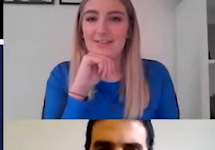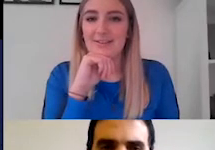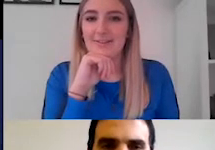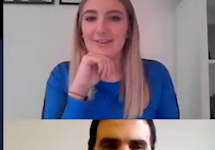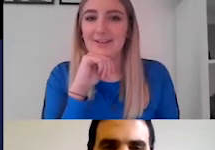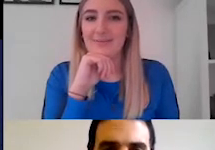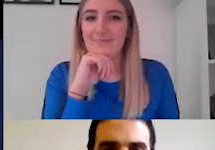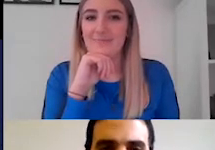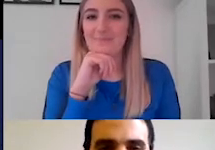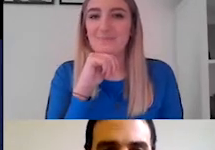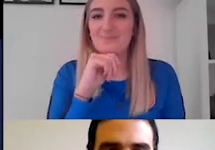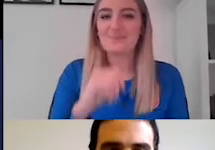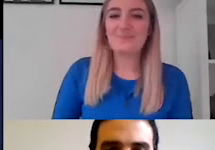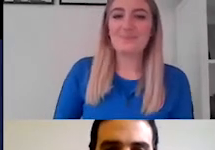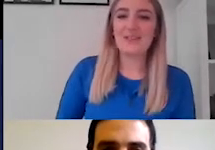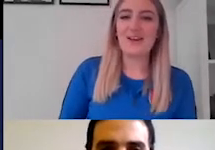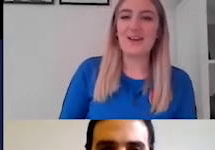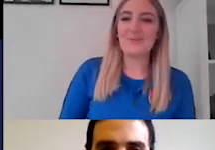There we go.